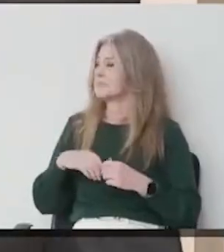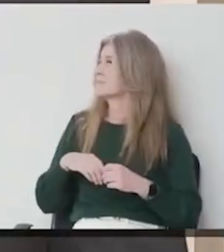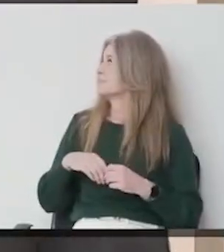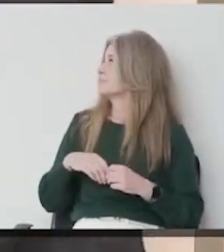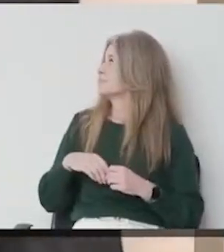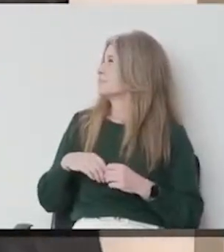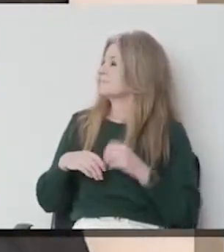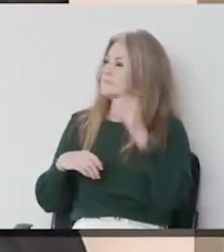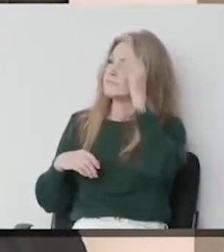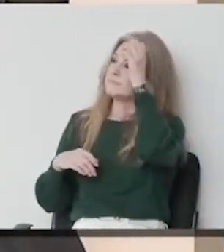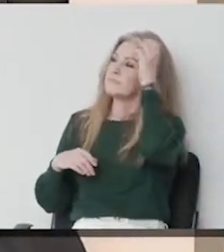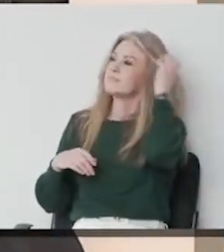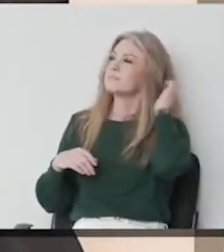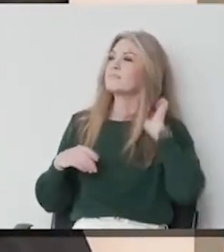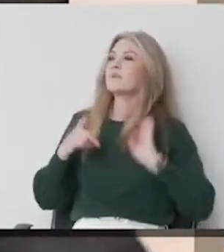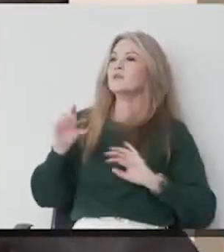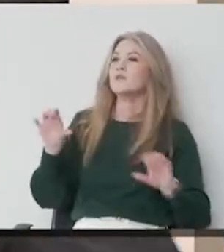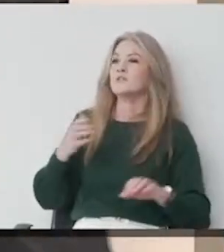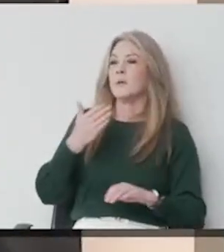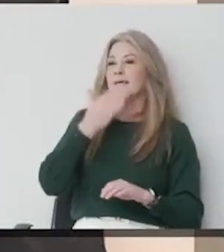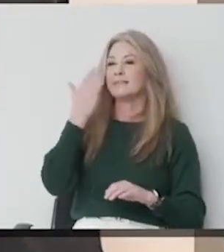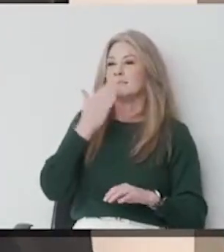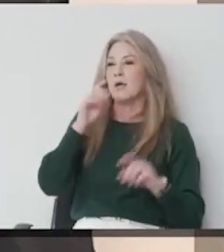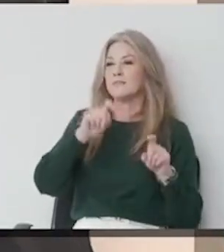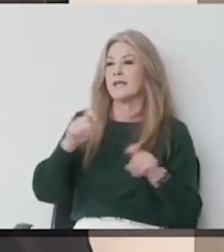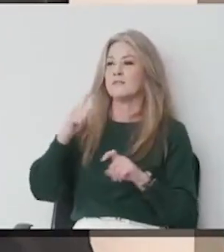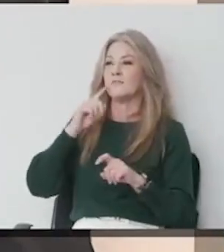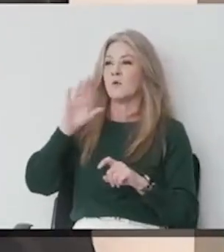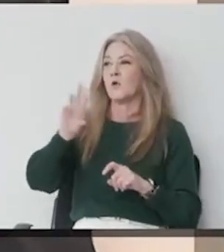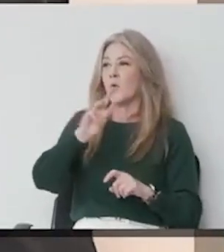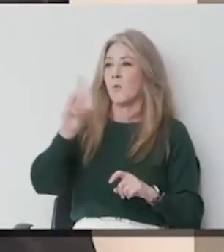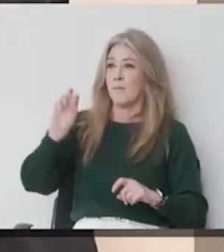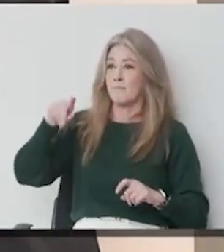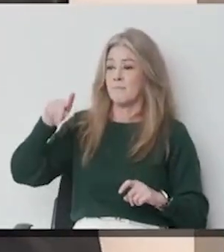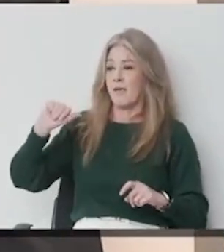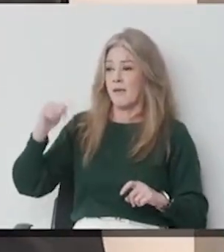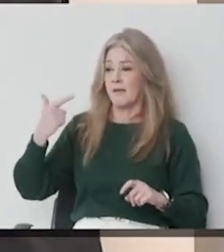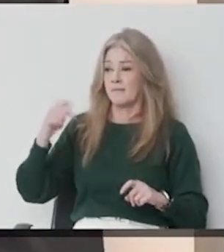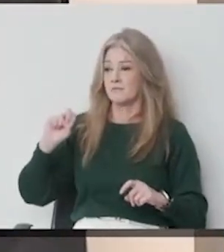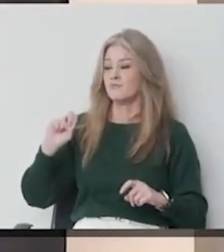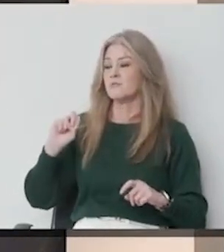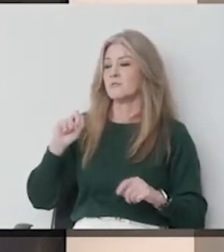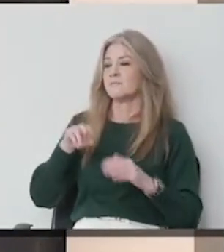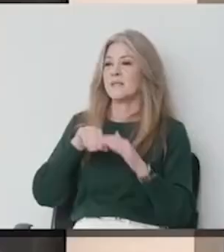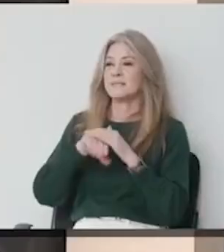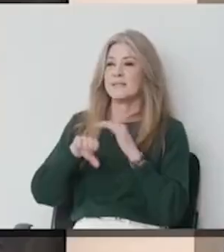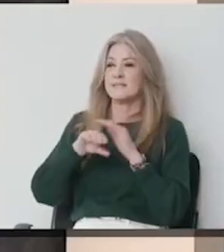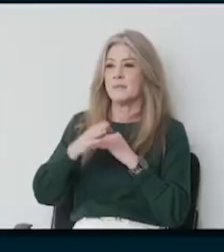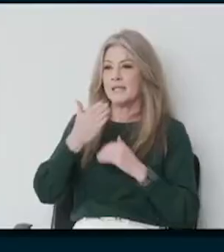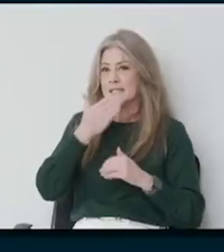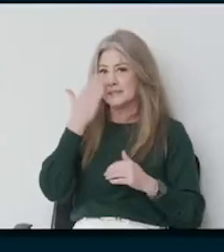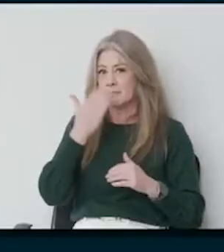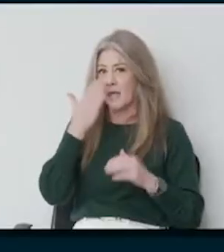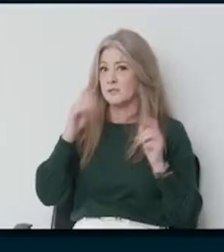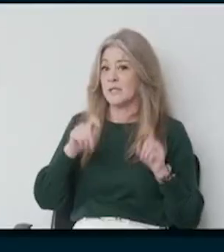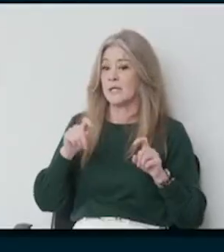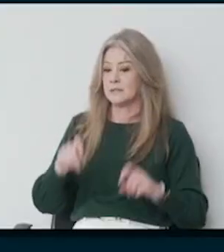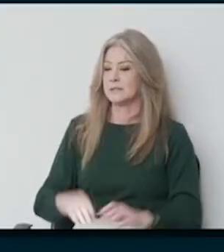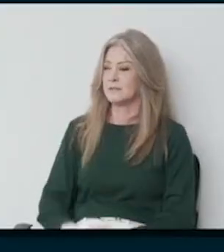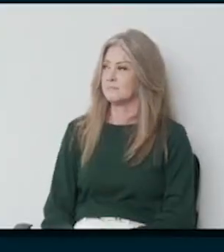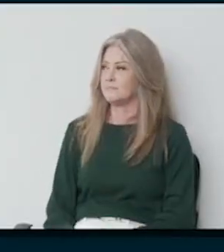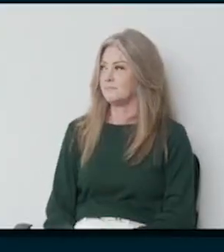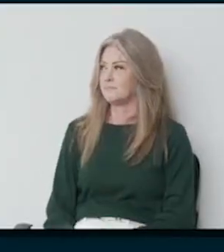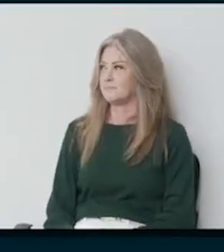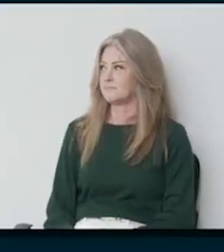a smell test on your web page as well, an accessibility smell test.